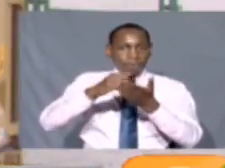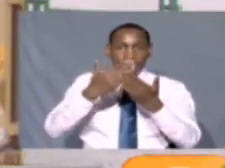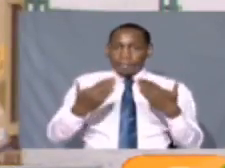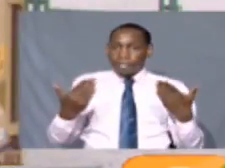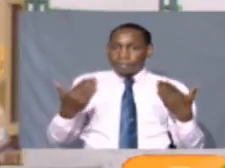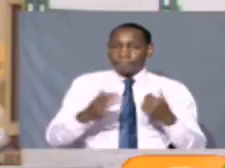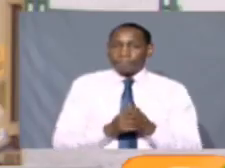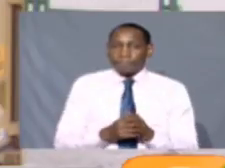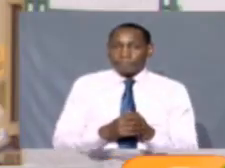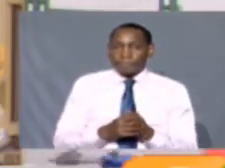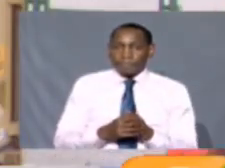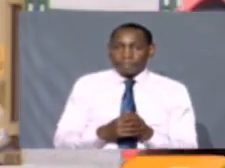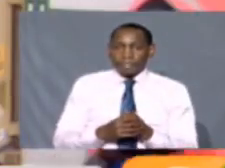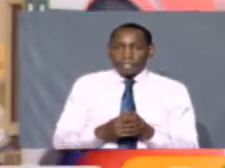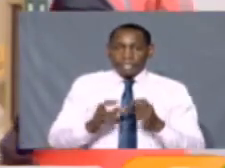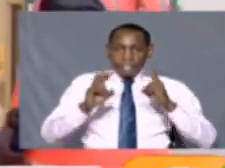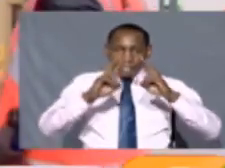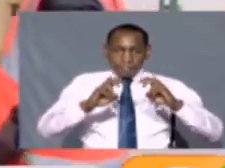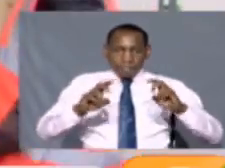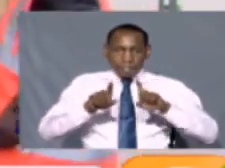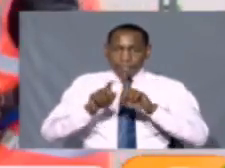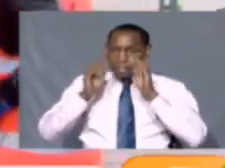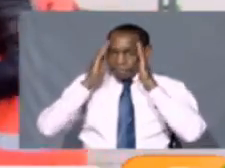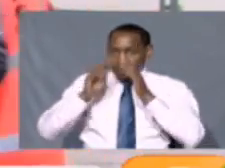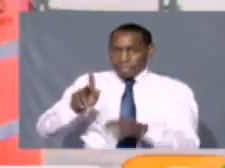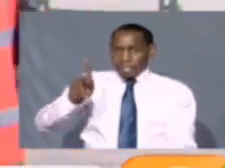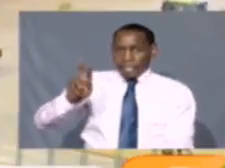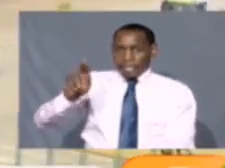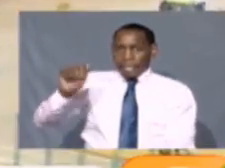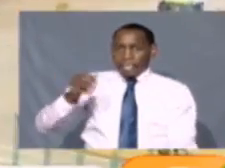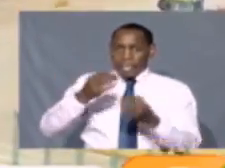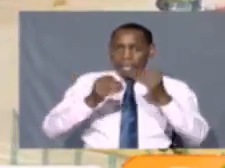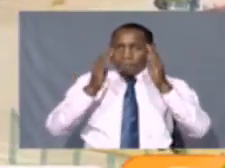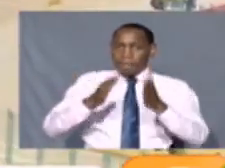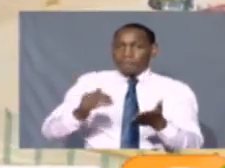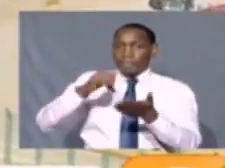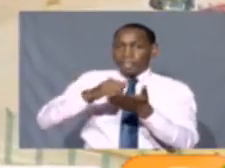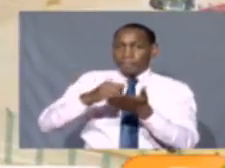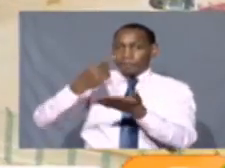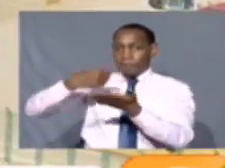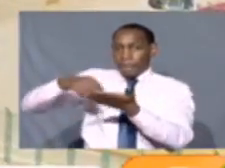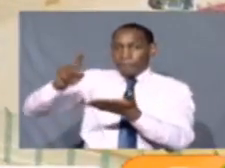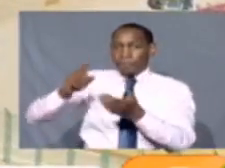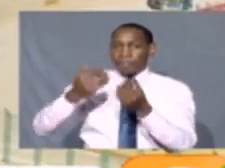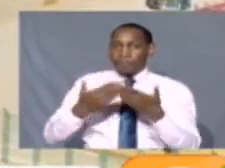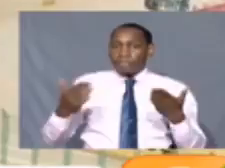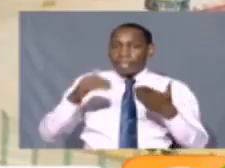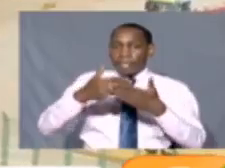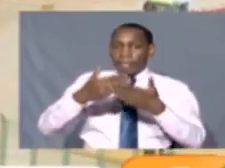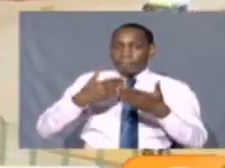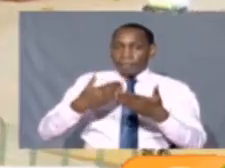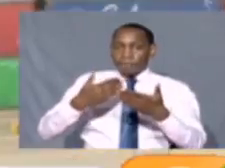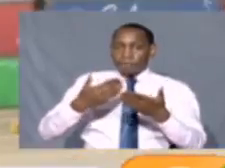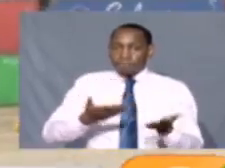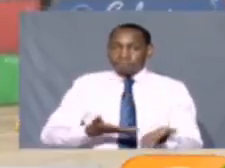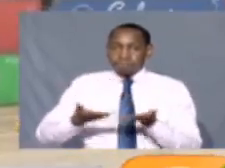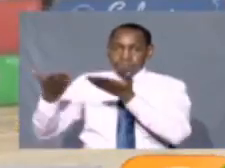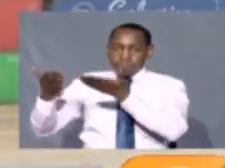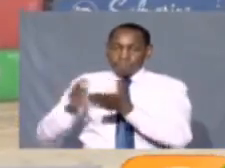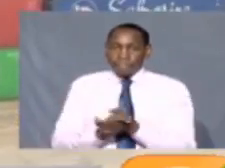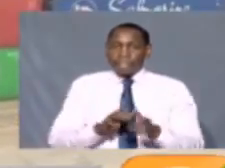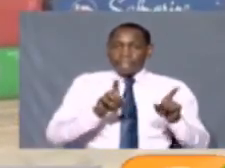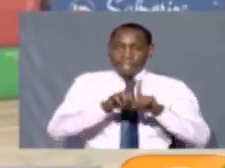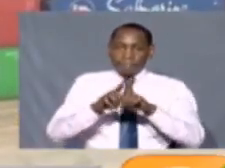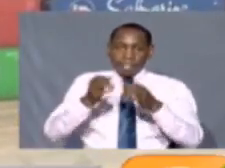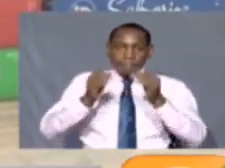container. DCI investigations will also focus on carrier officials involved in clearing of goods before they are tracked away. The